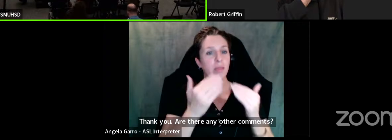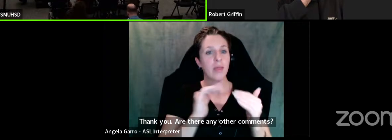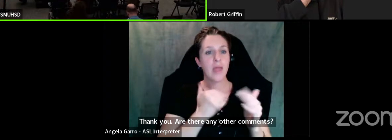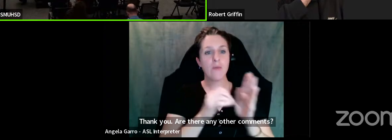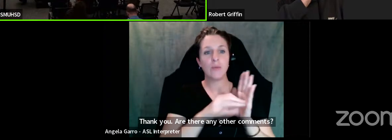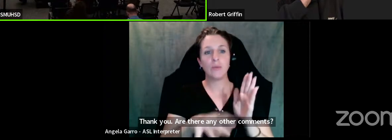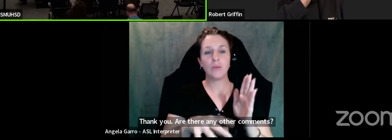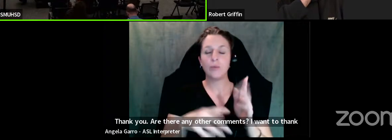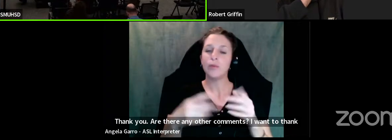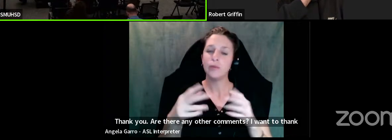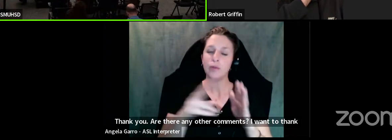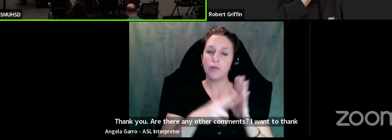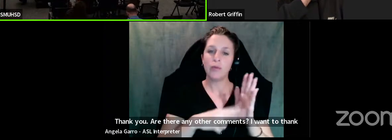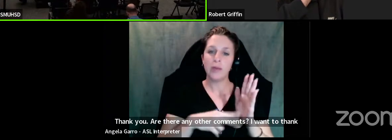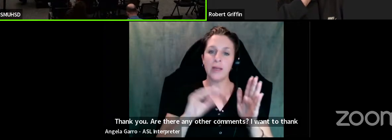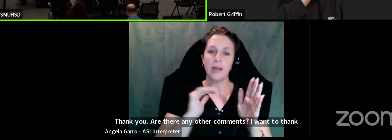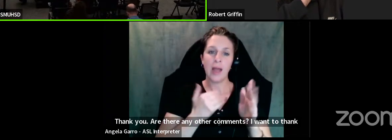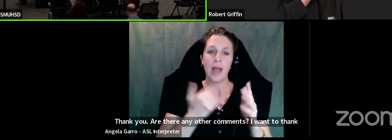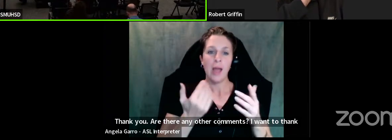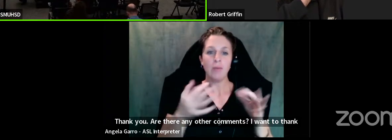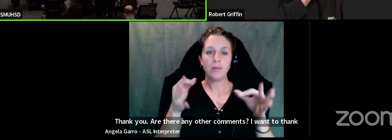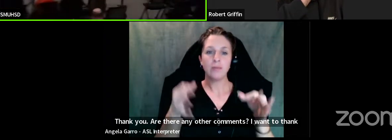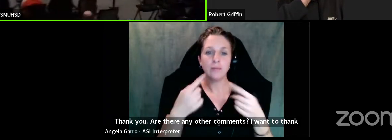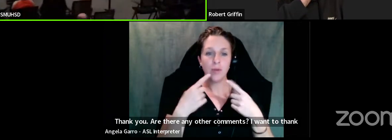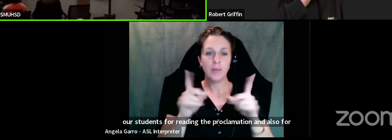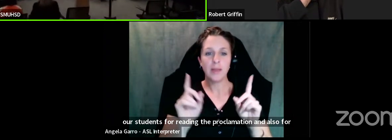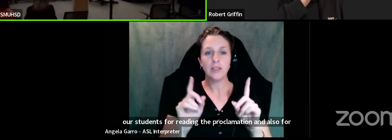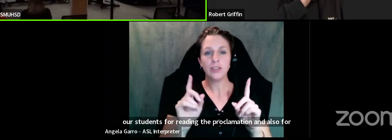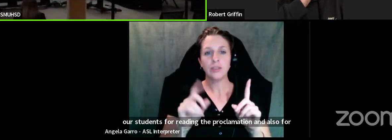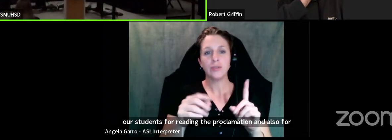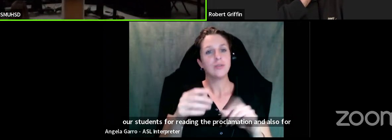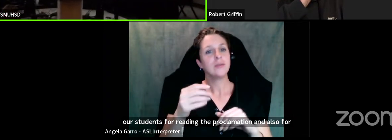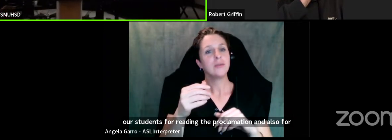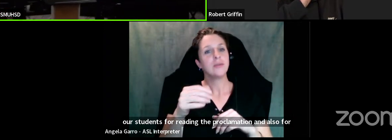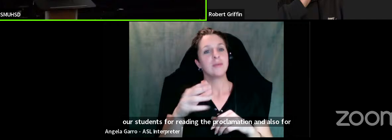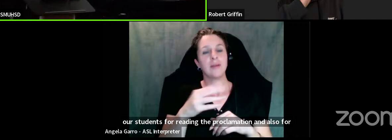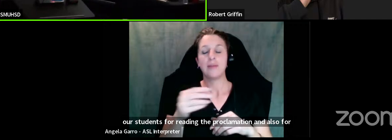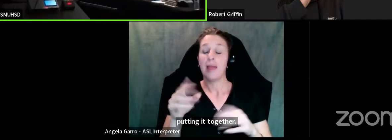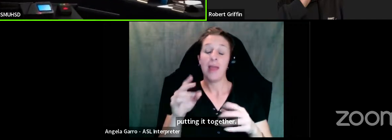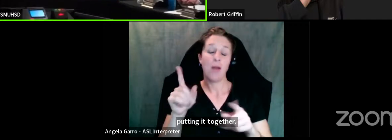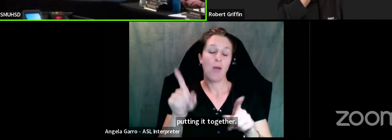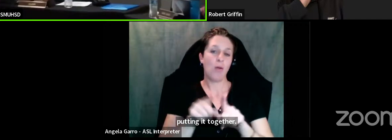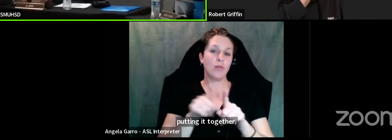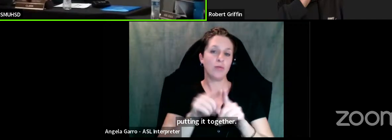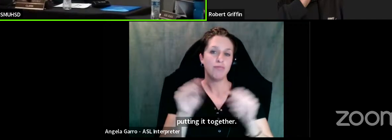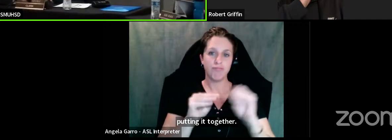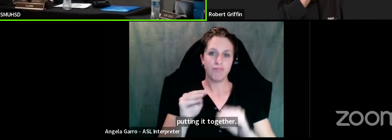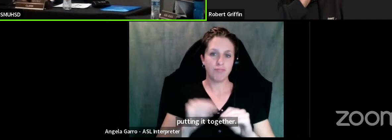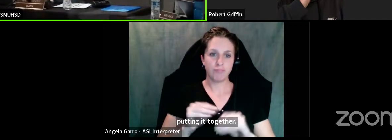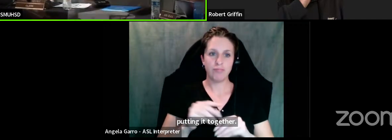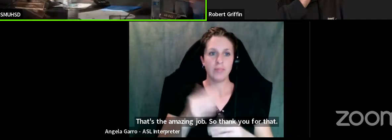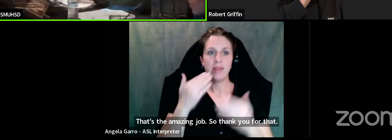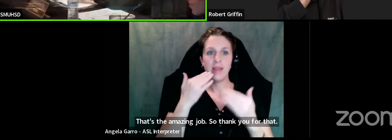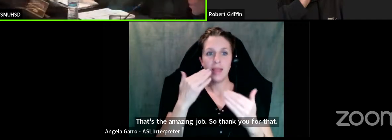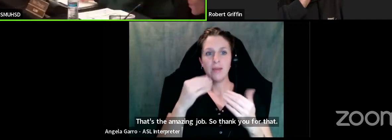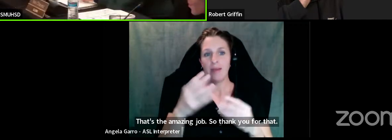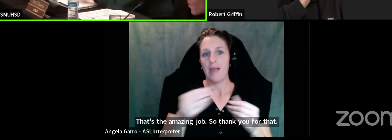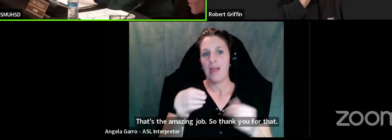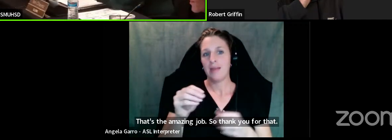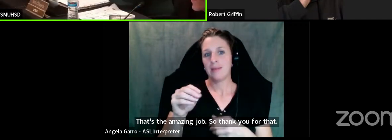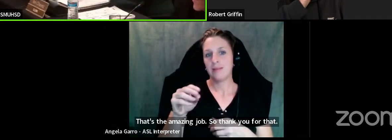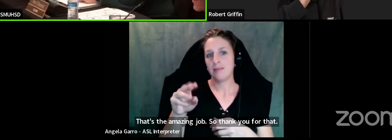reading the proclamation and also for putting it together. That's the amazing job. So thank you for that. And thank you, Ms. Laura Chalkley. I'm sure you